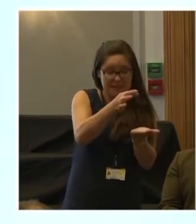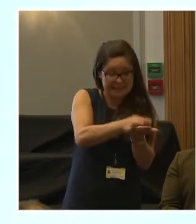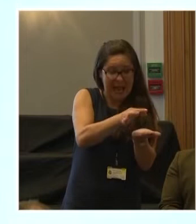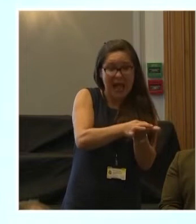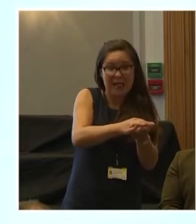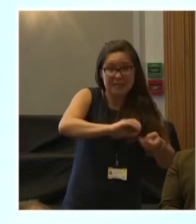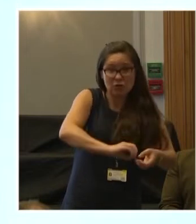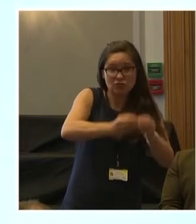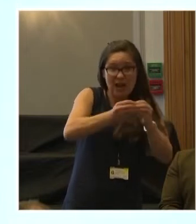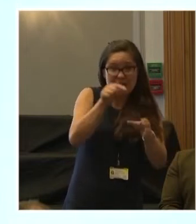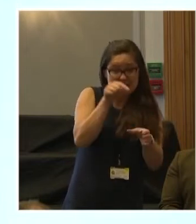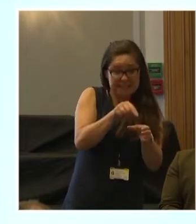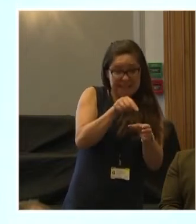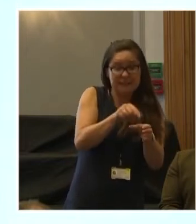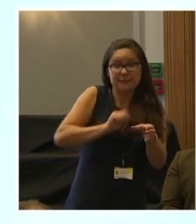a